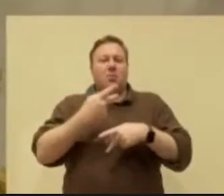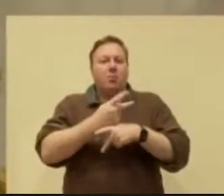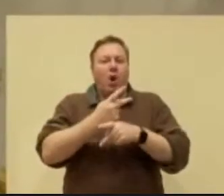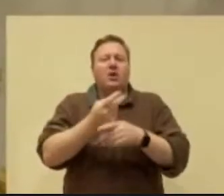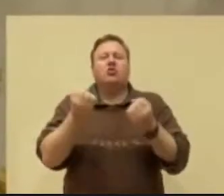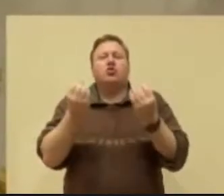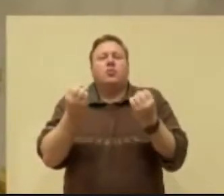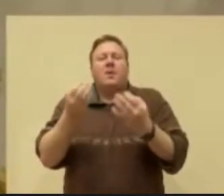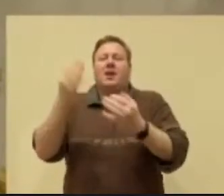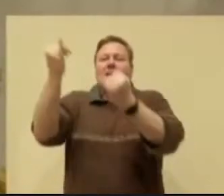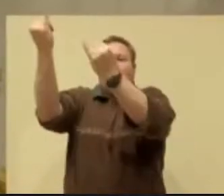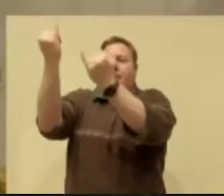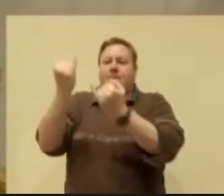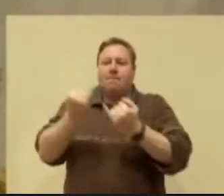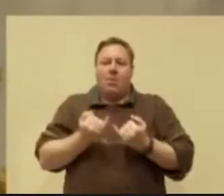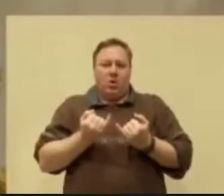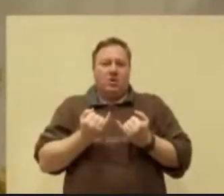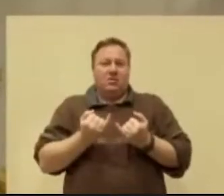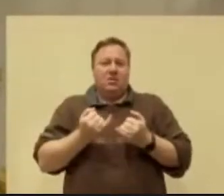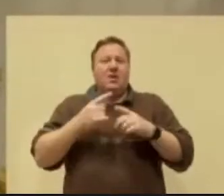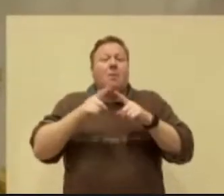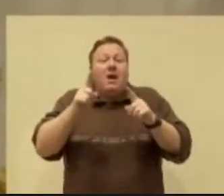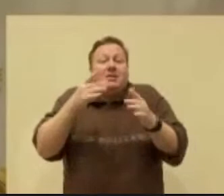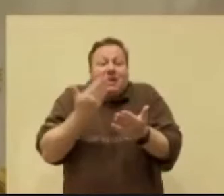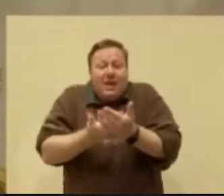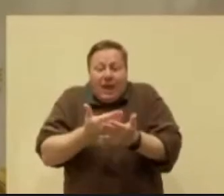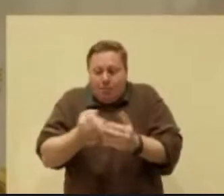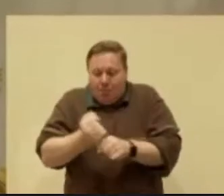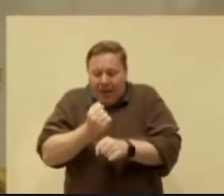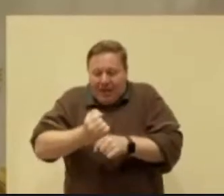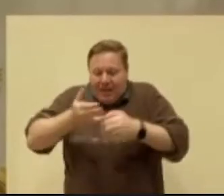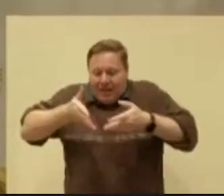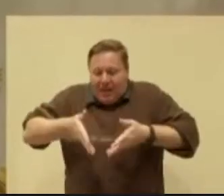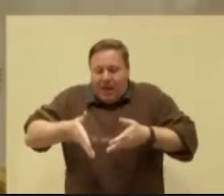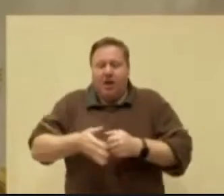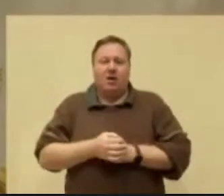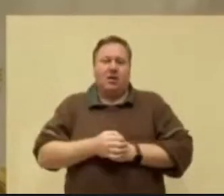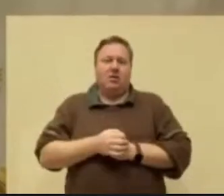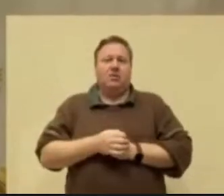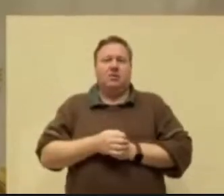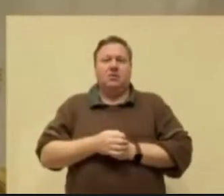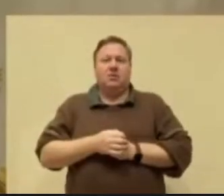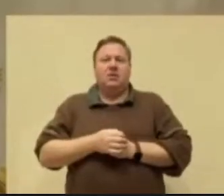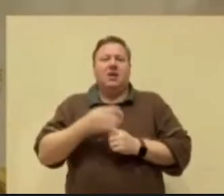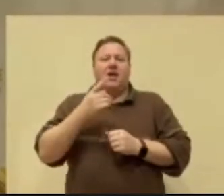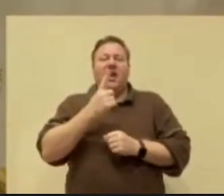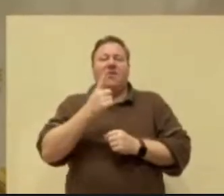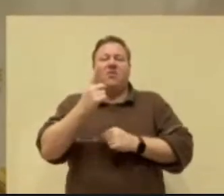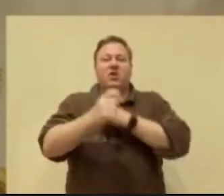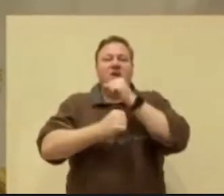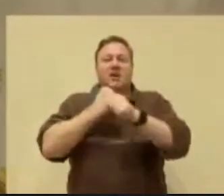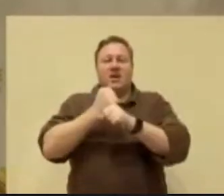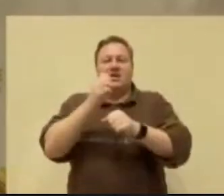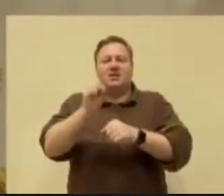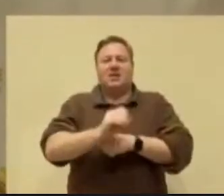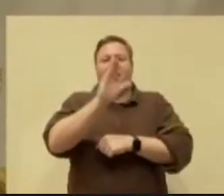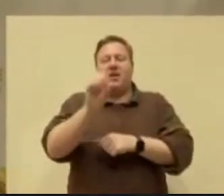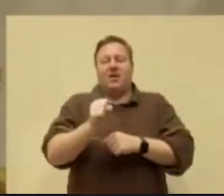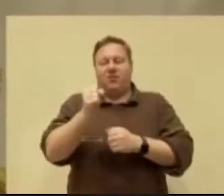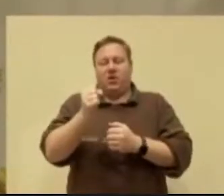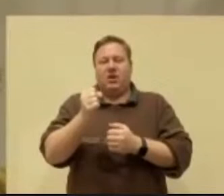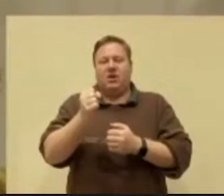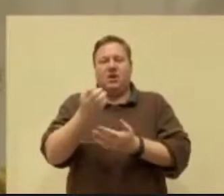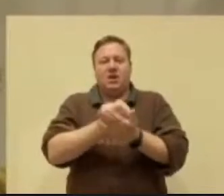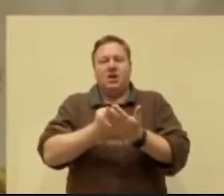which could otherwise be produced in south africa every year the south african economy spends approximately 25